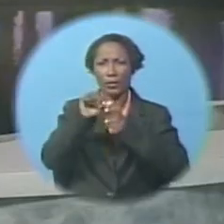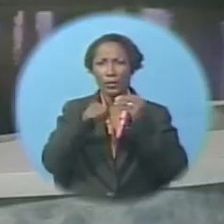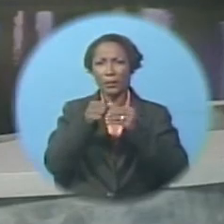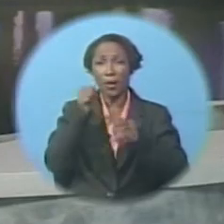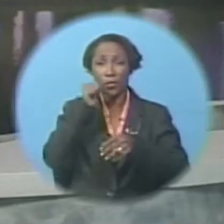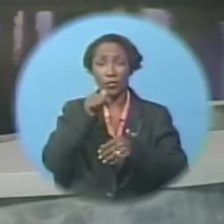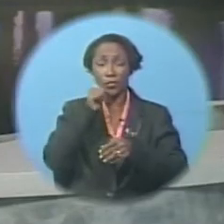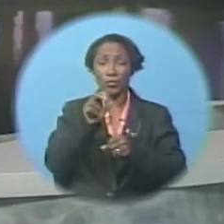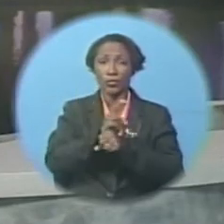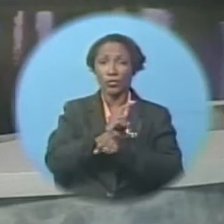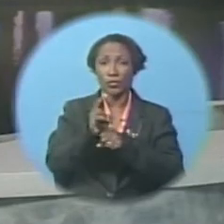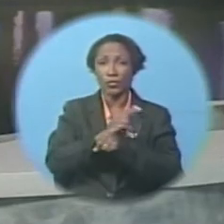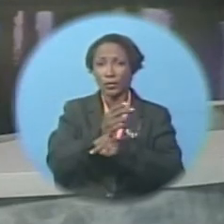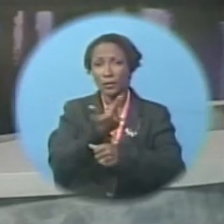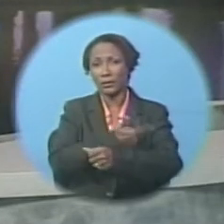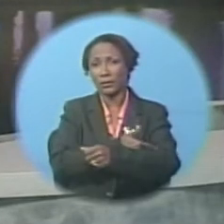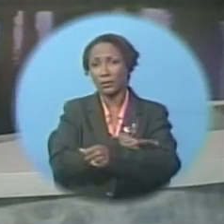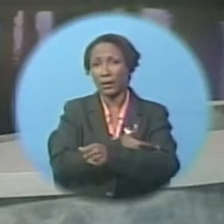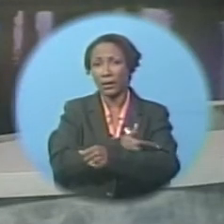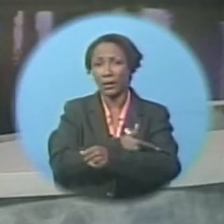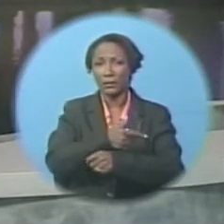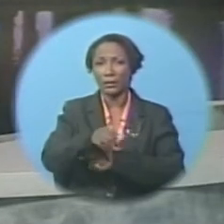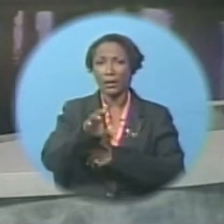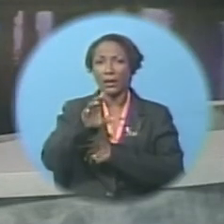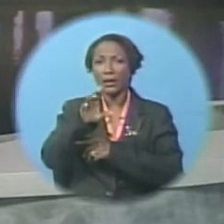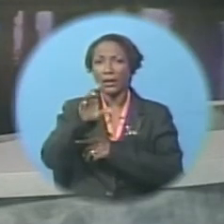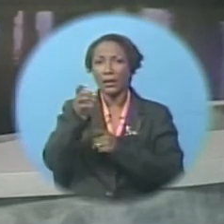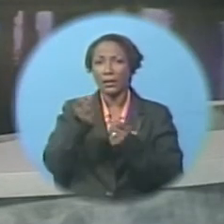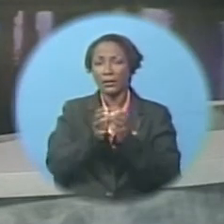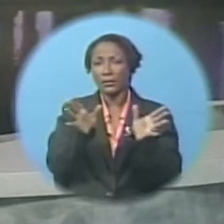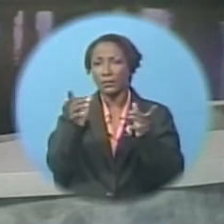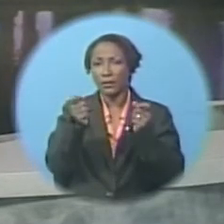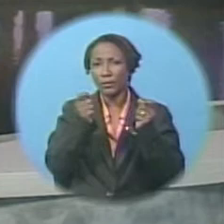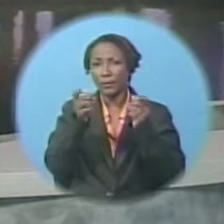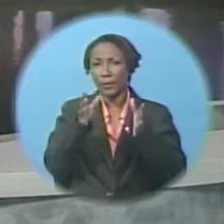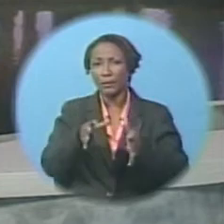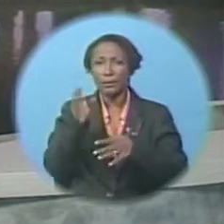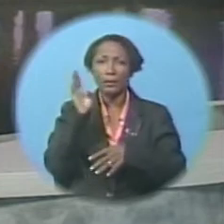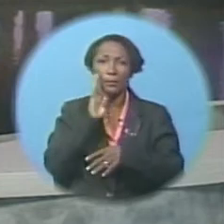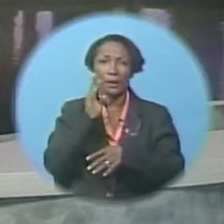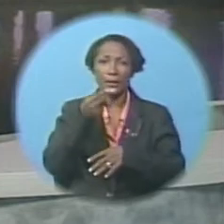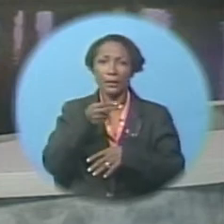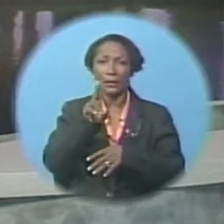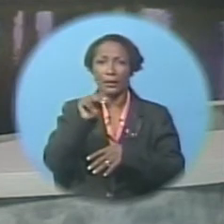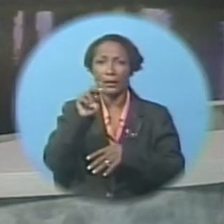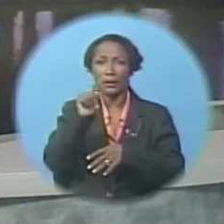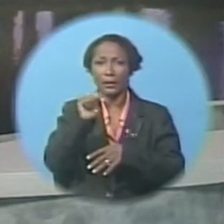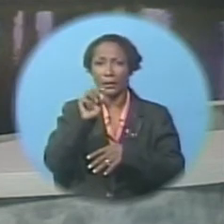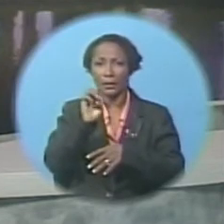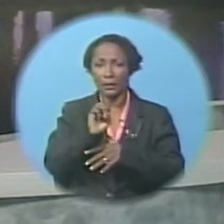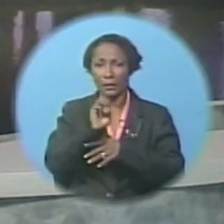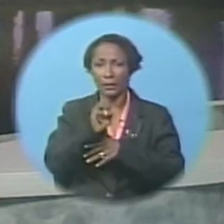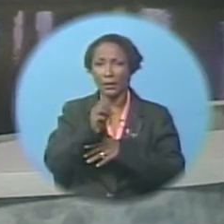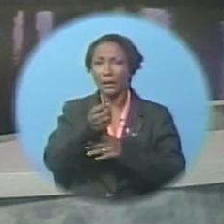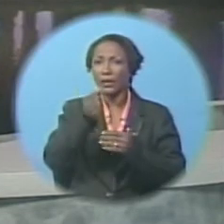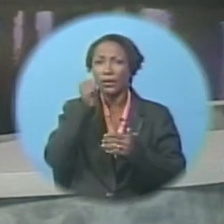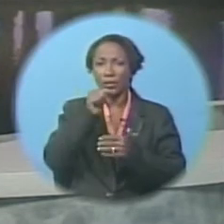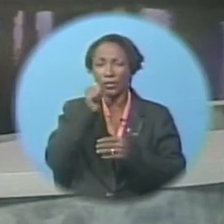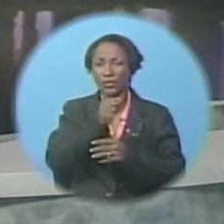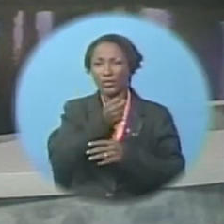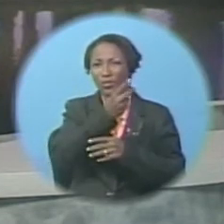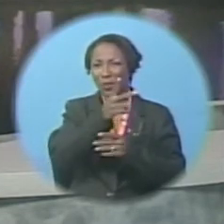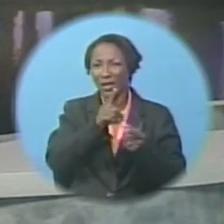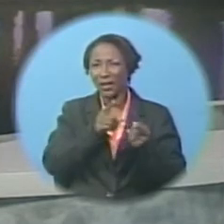to manager at the NCSA, Betty Hunt, the involvement of girls between 12 and 18 in drug use is presenting a